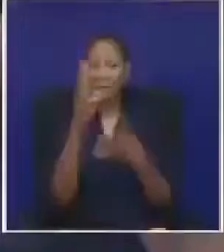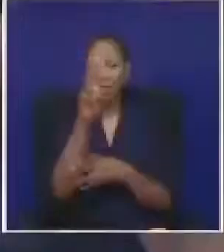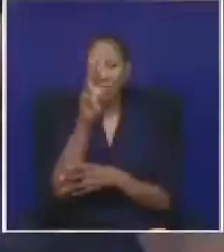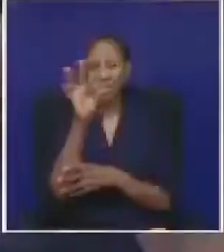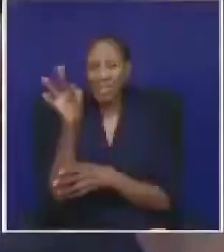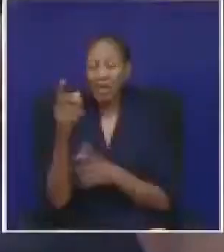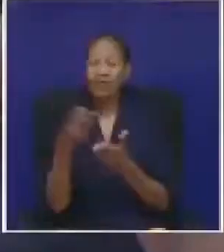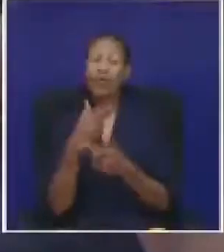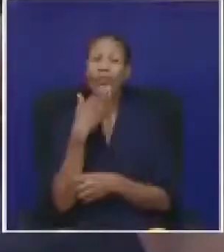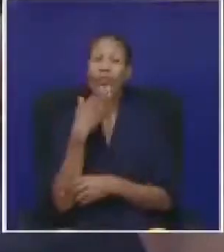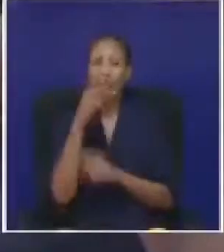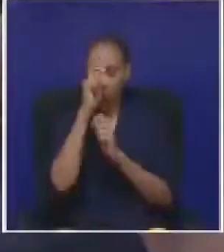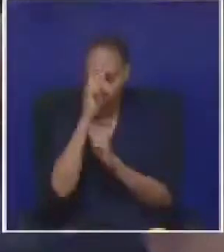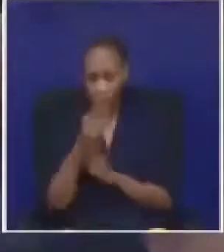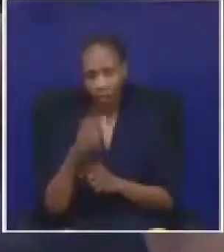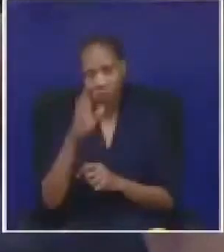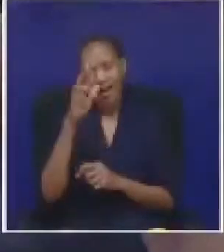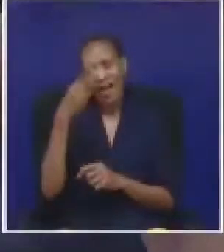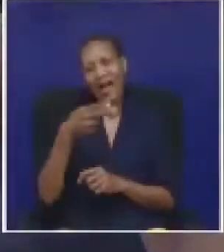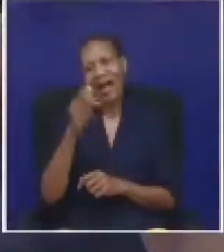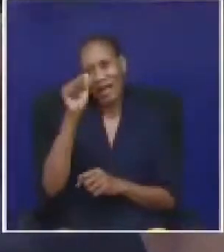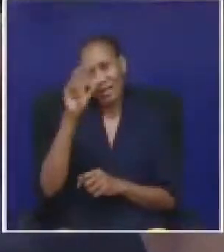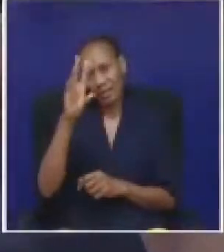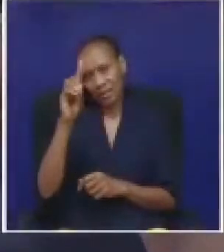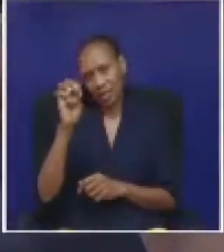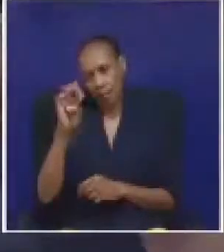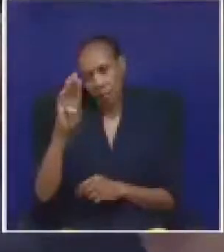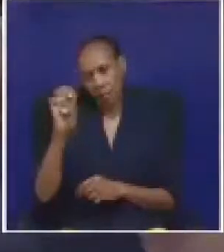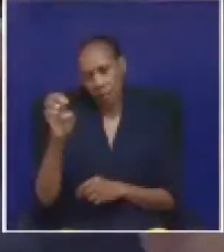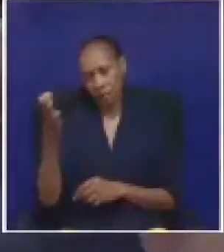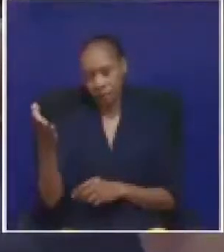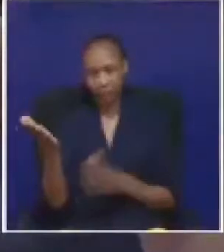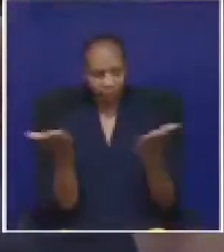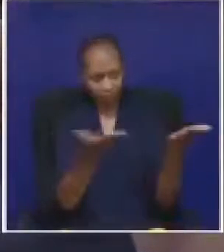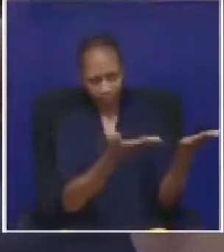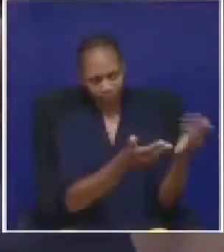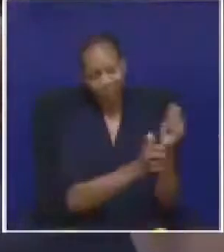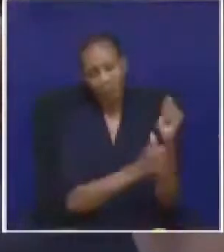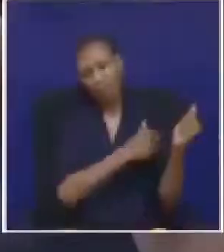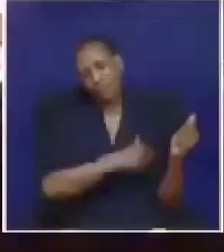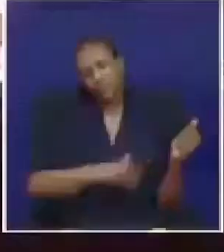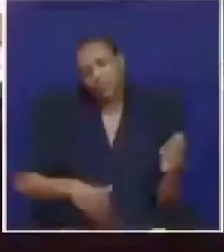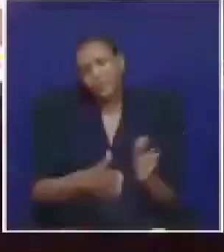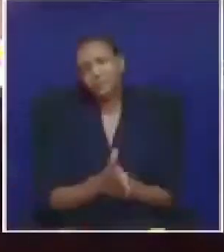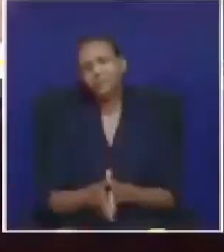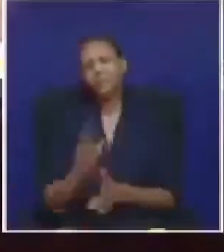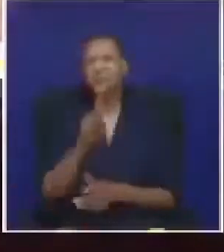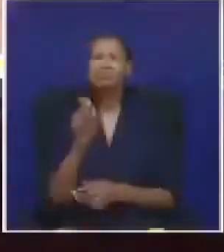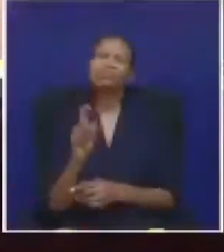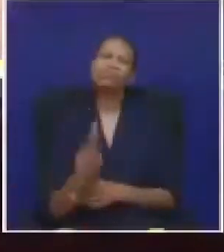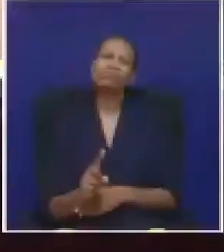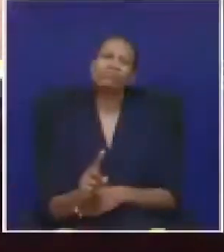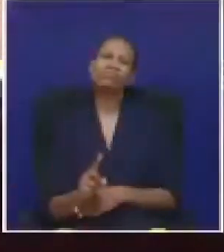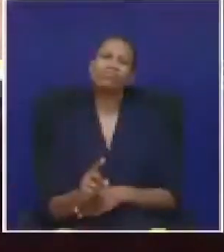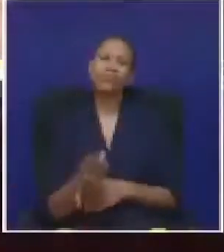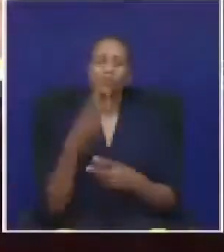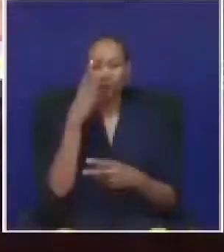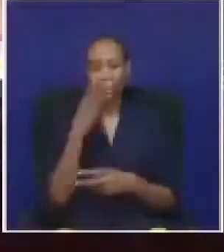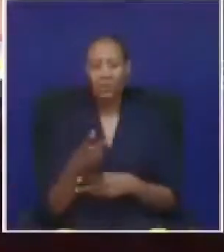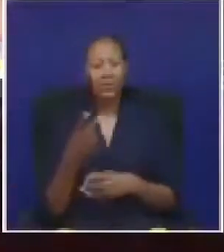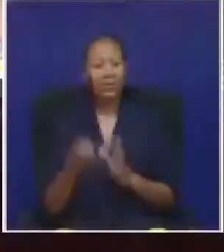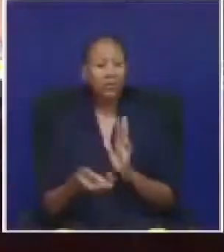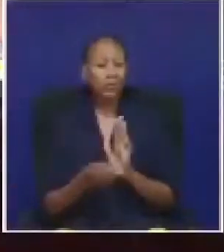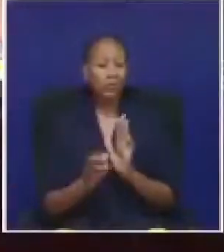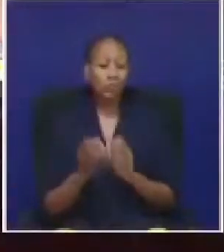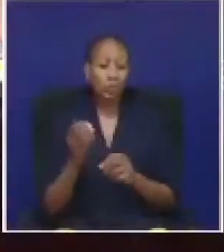which has been asked by Honorable Hadebe to the Deputy President. The question is, in the light of the growing